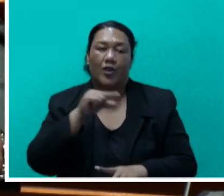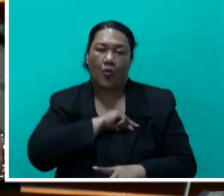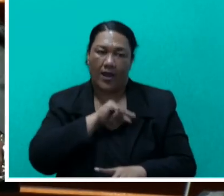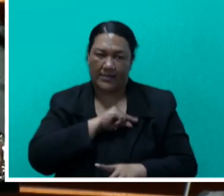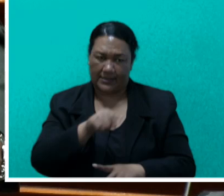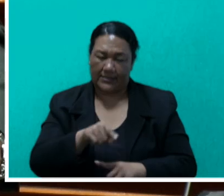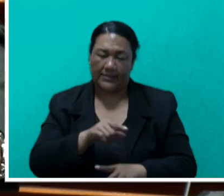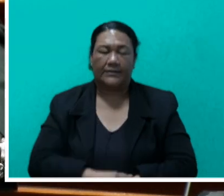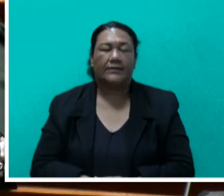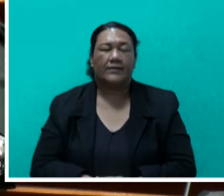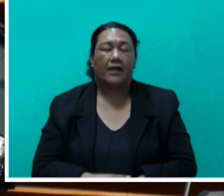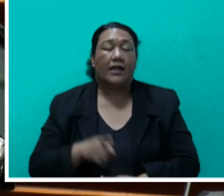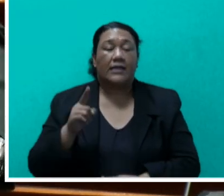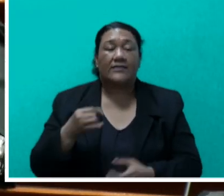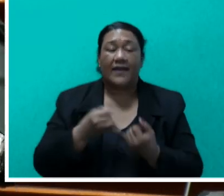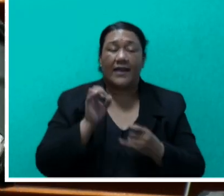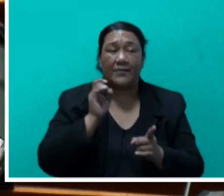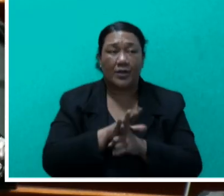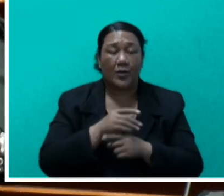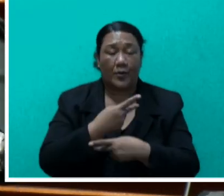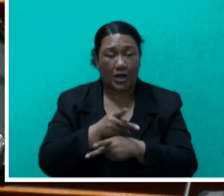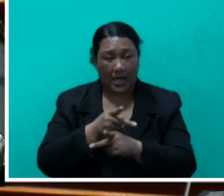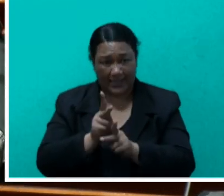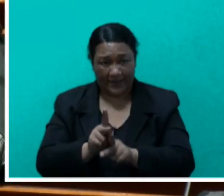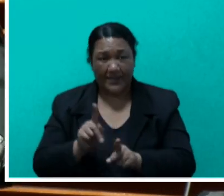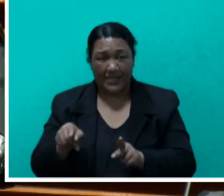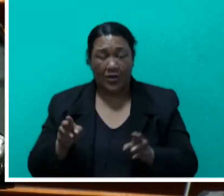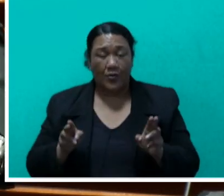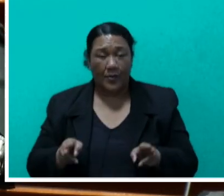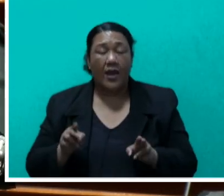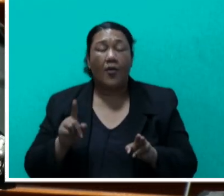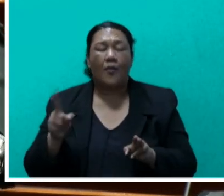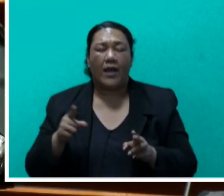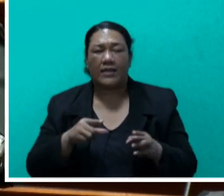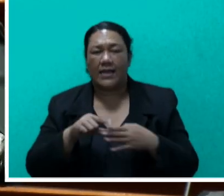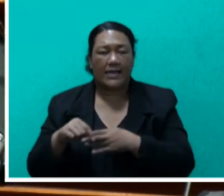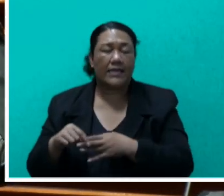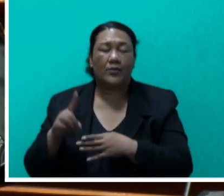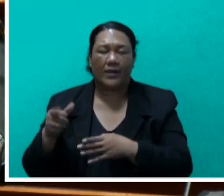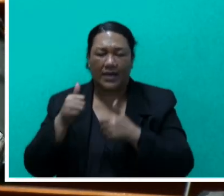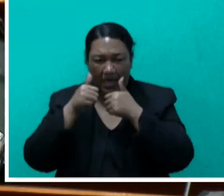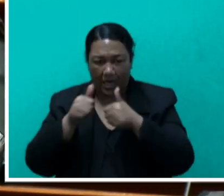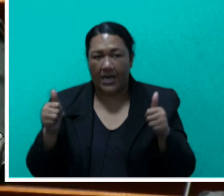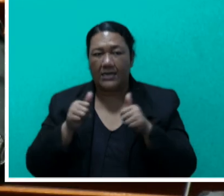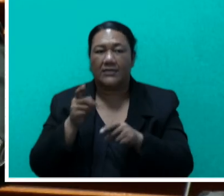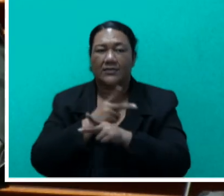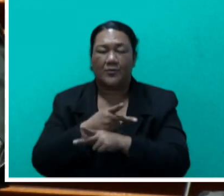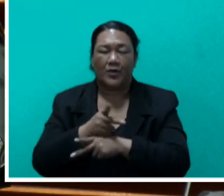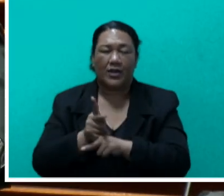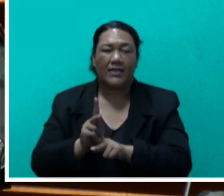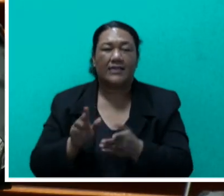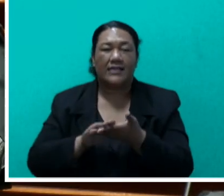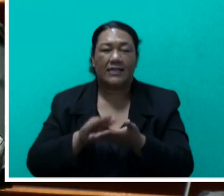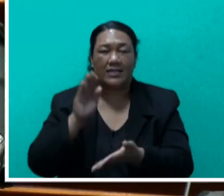is crucial given that expected increase in productivity will lead to increase in agricultural production, an increase in